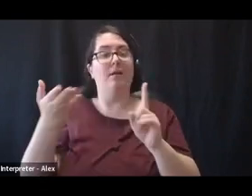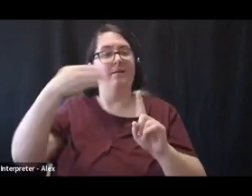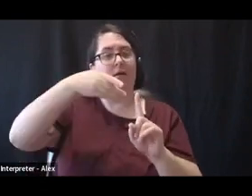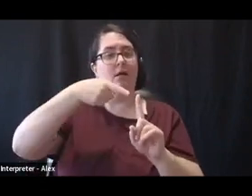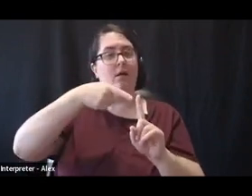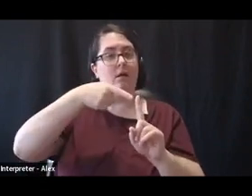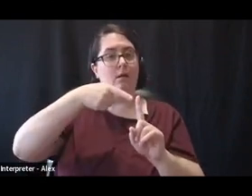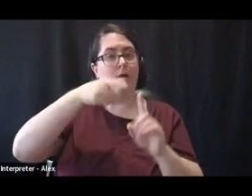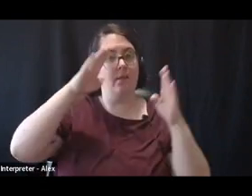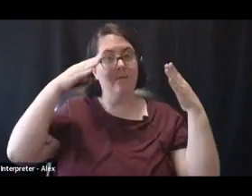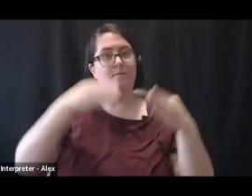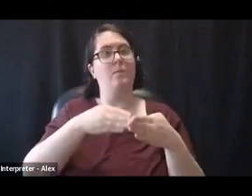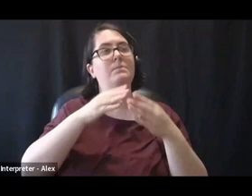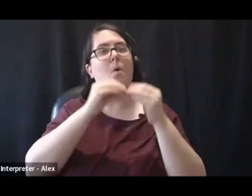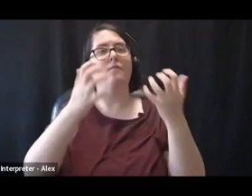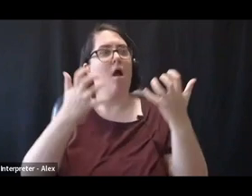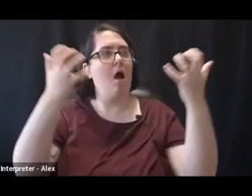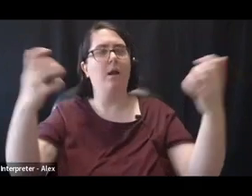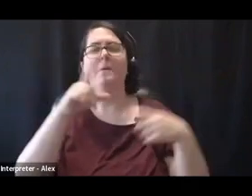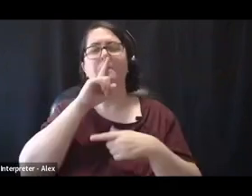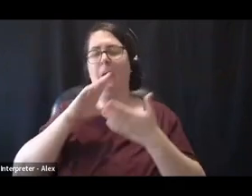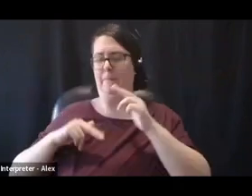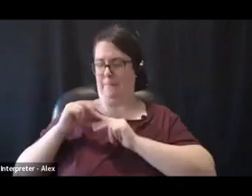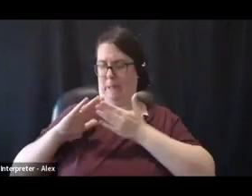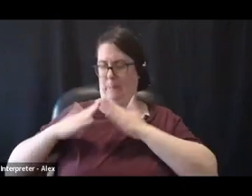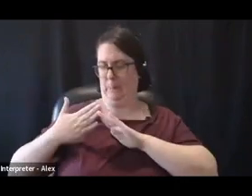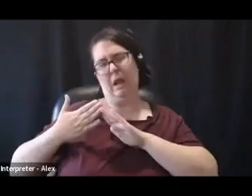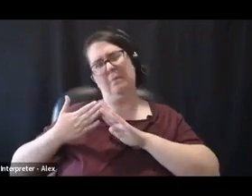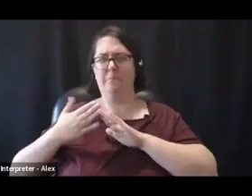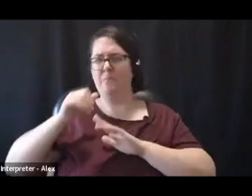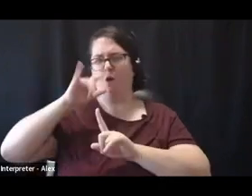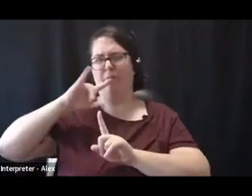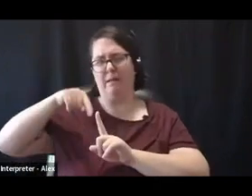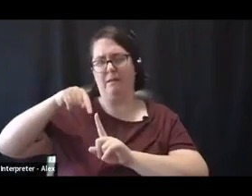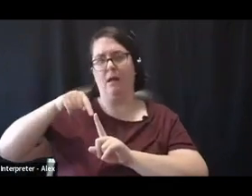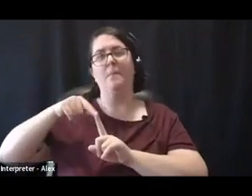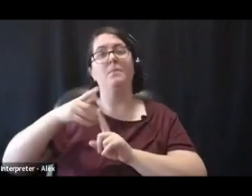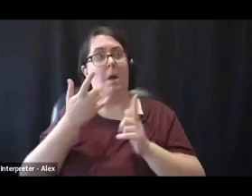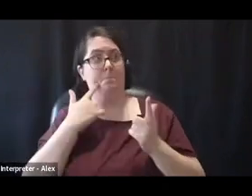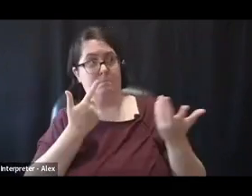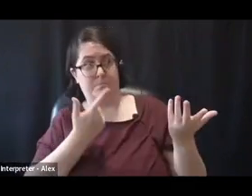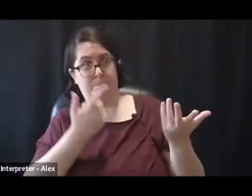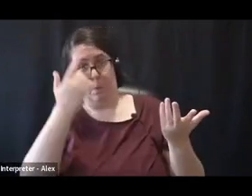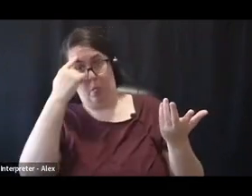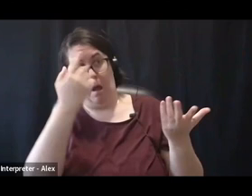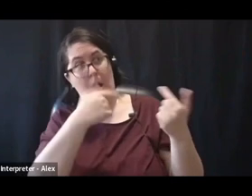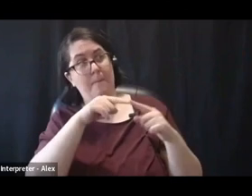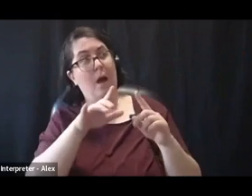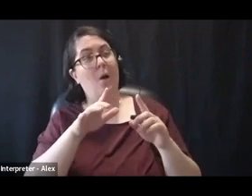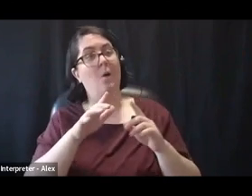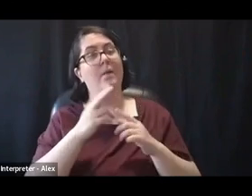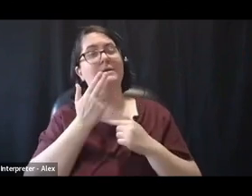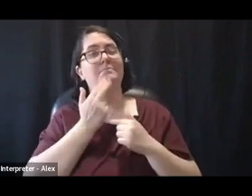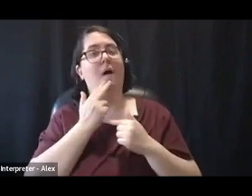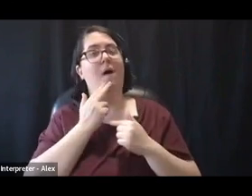to audiences and not so much to build a community per se. So I'd like to hear your thoughts about this subtle nuance.